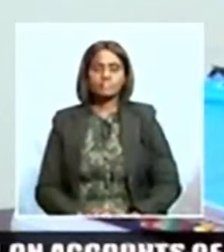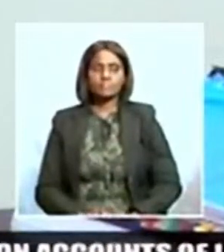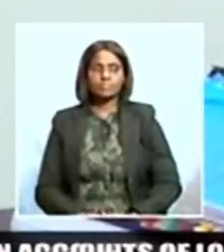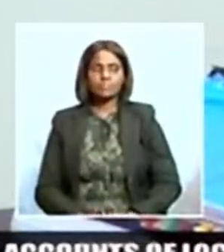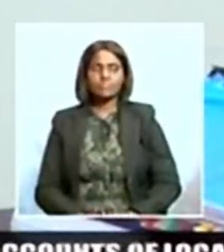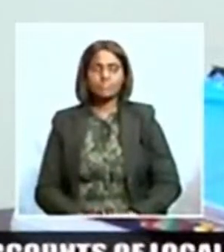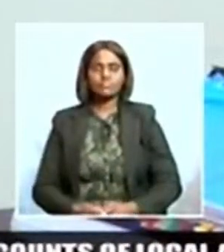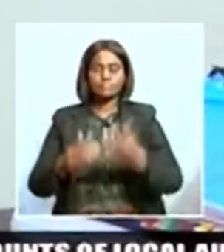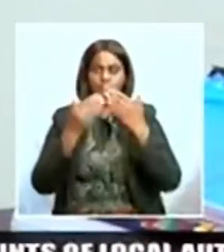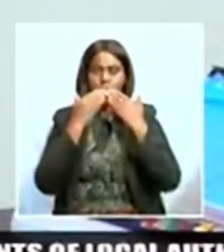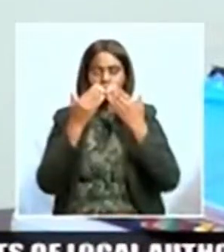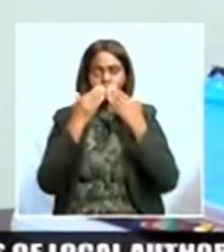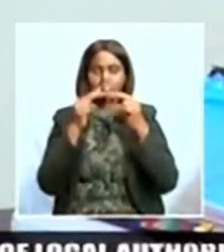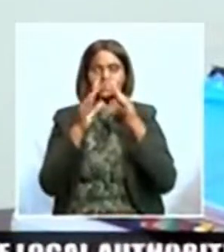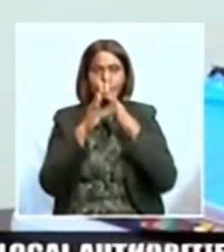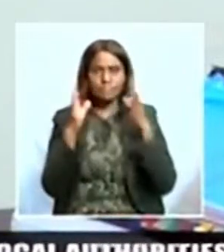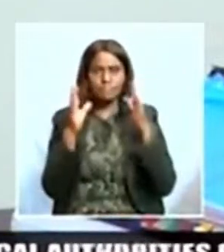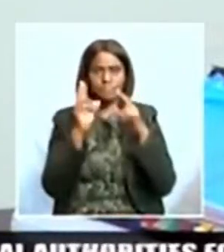Thank you very much, Chair.